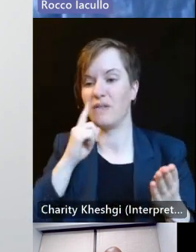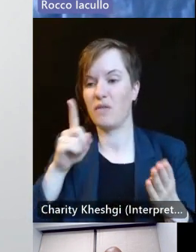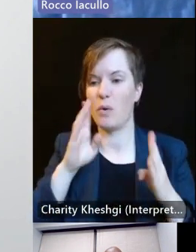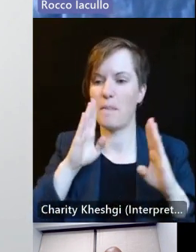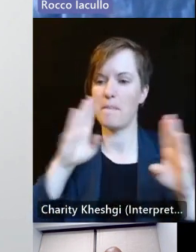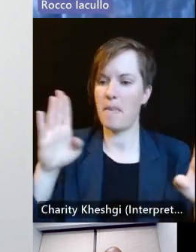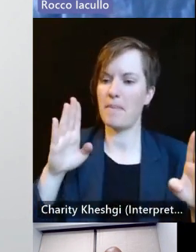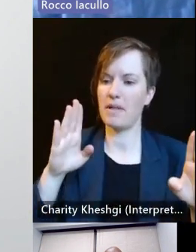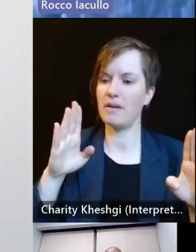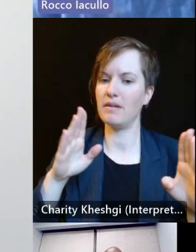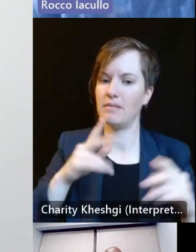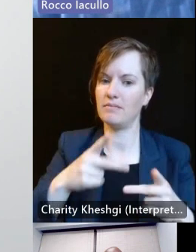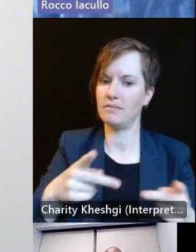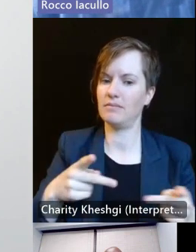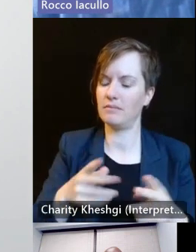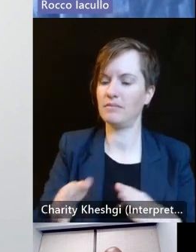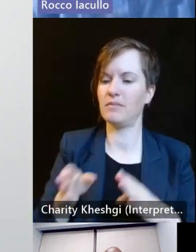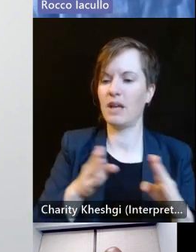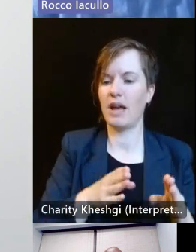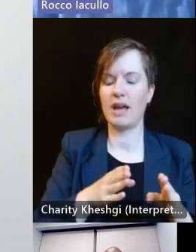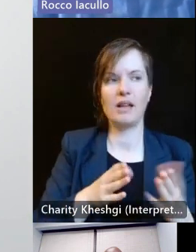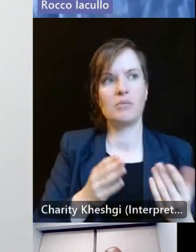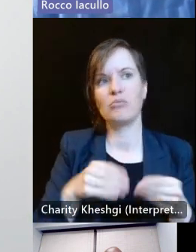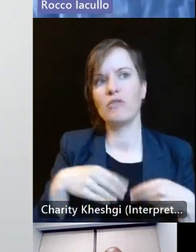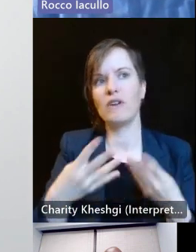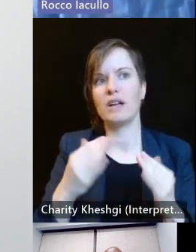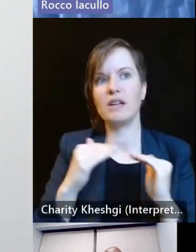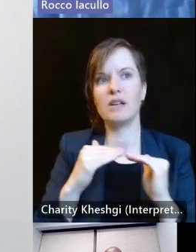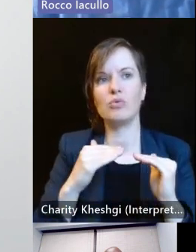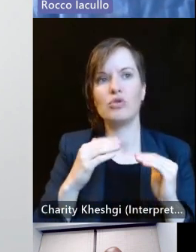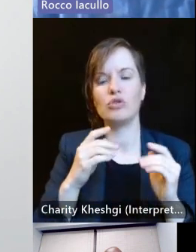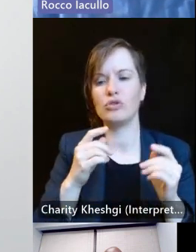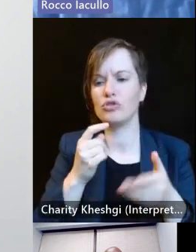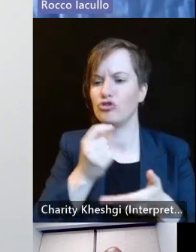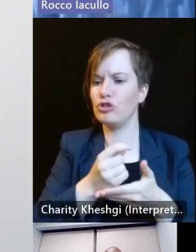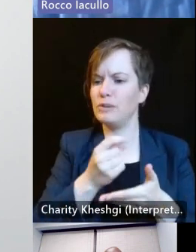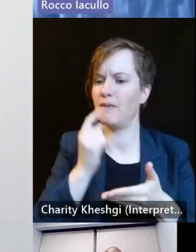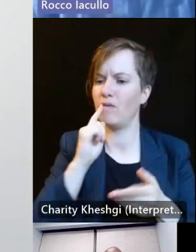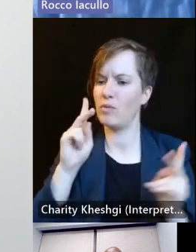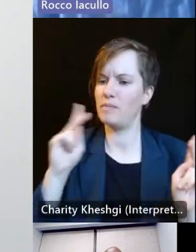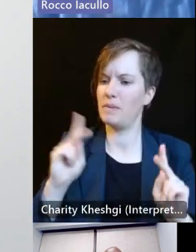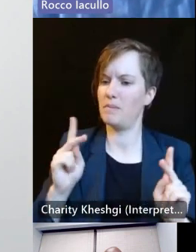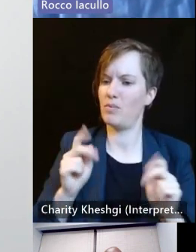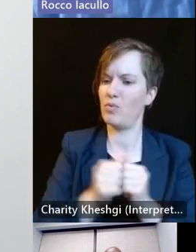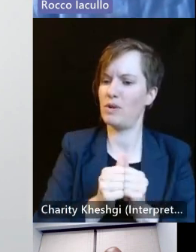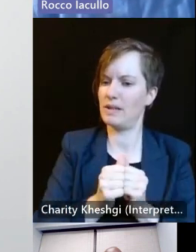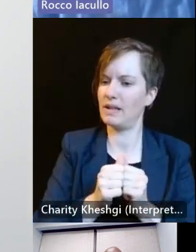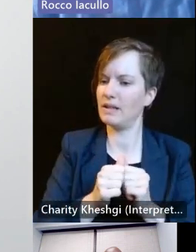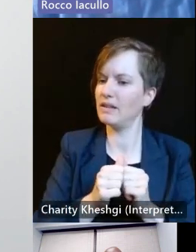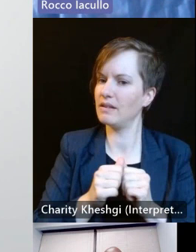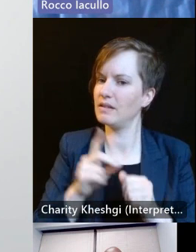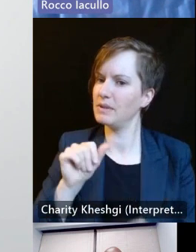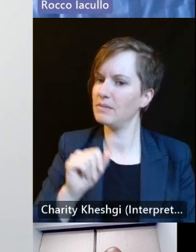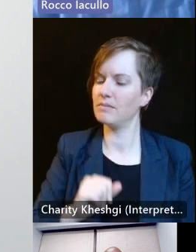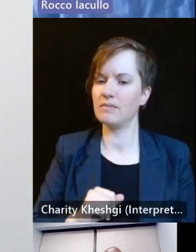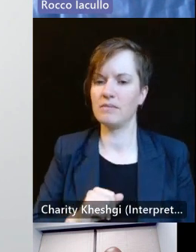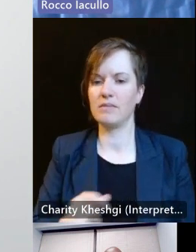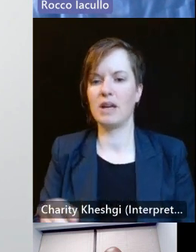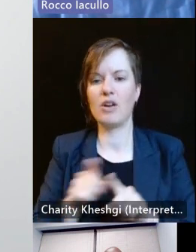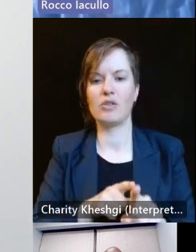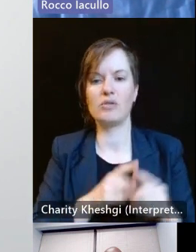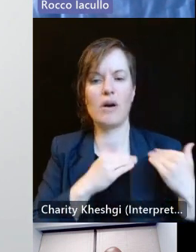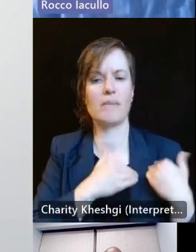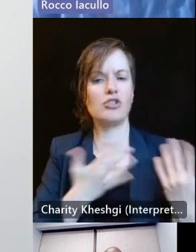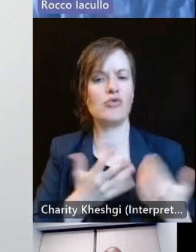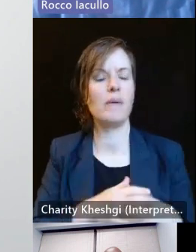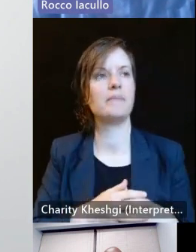people with disabilities, but then some of these affirmative obligations, Both Title II entities and